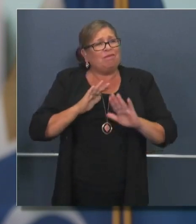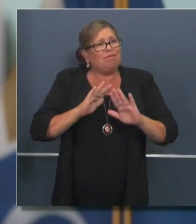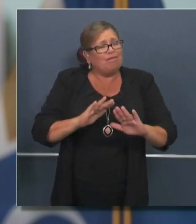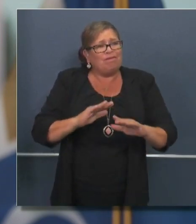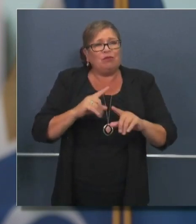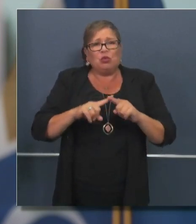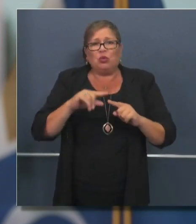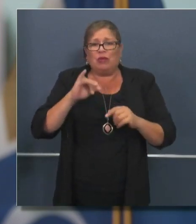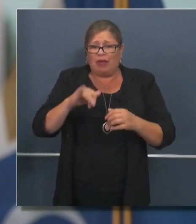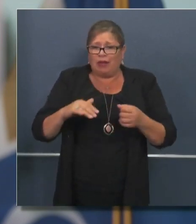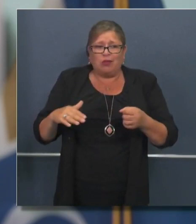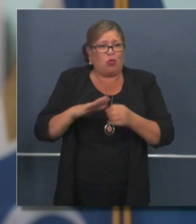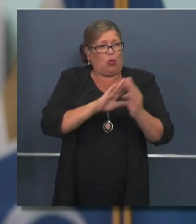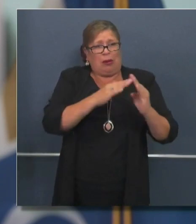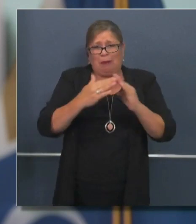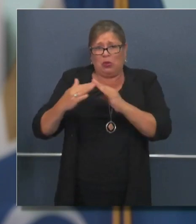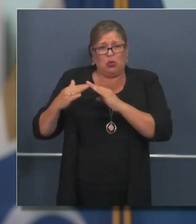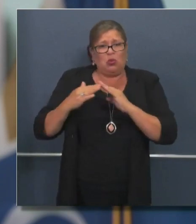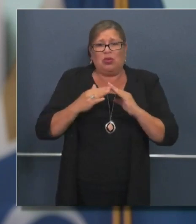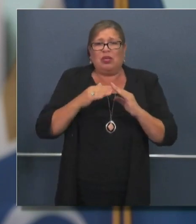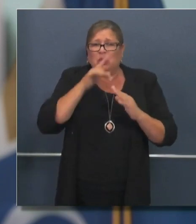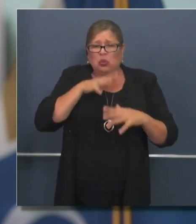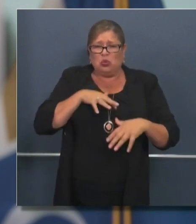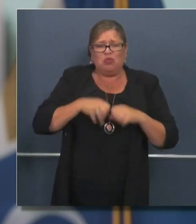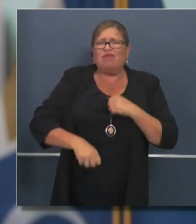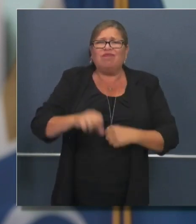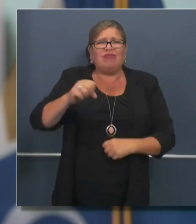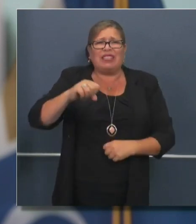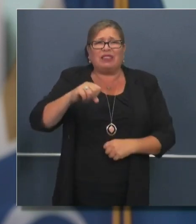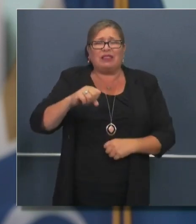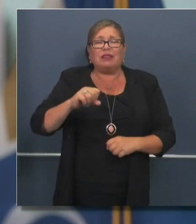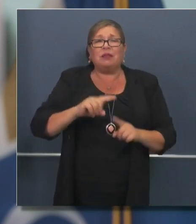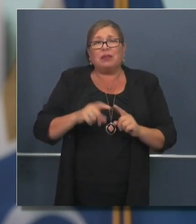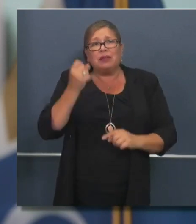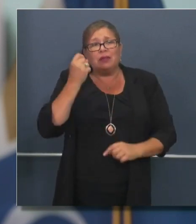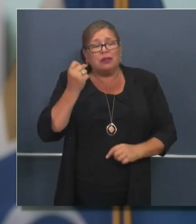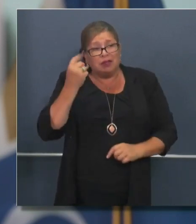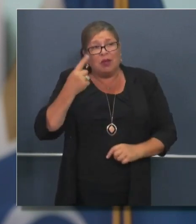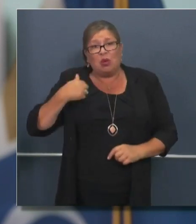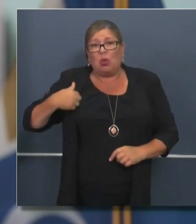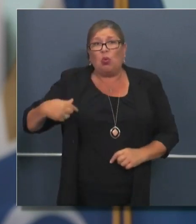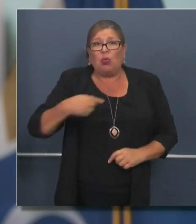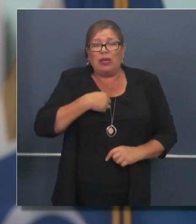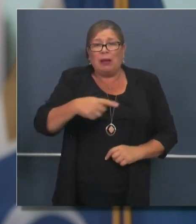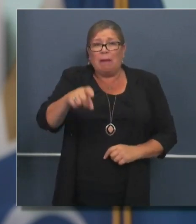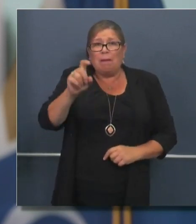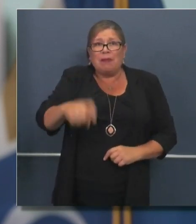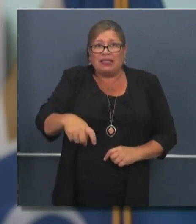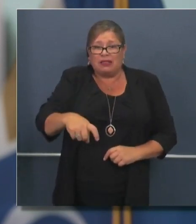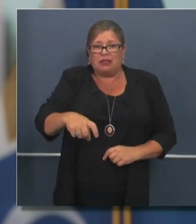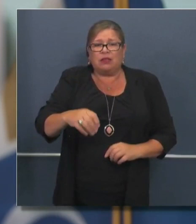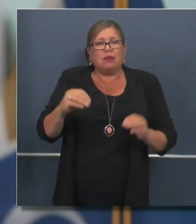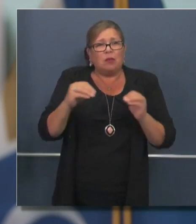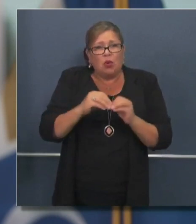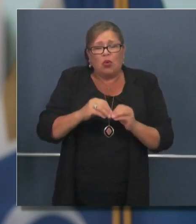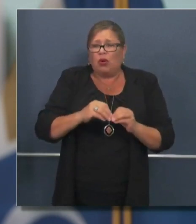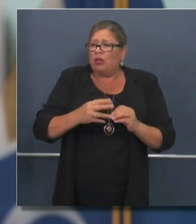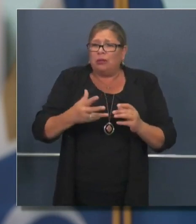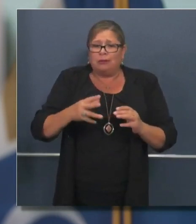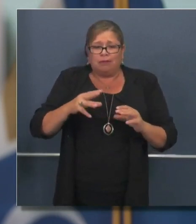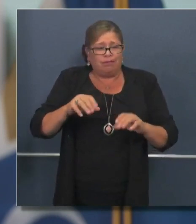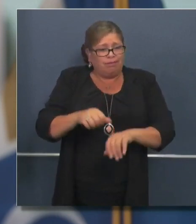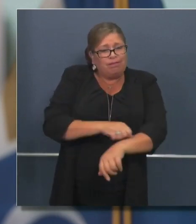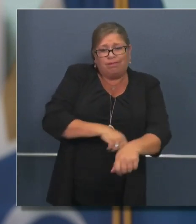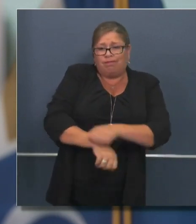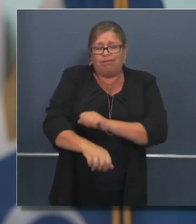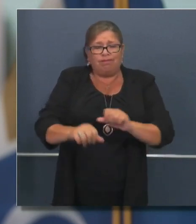asunder, absolutely. But we have to be more resolved now than ever to do more and